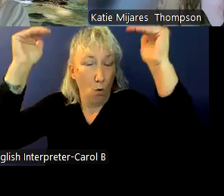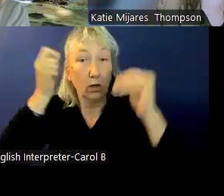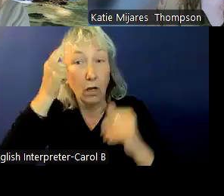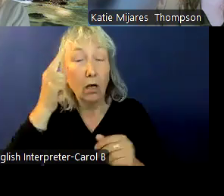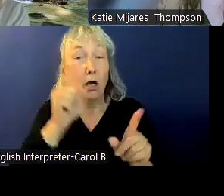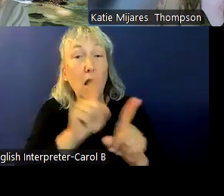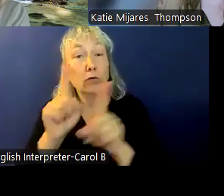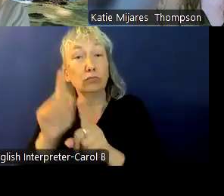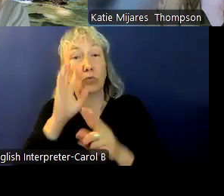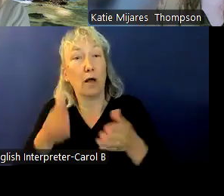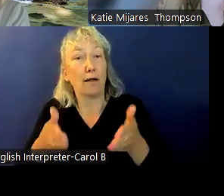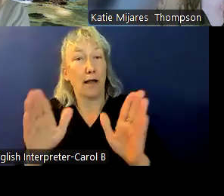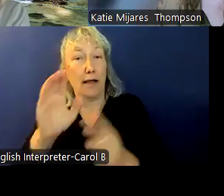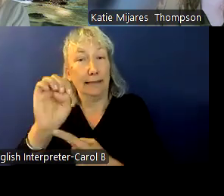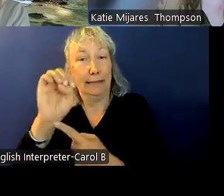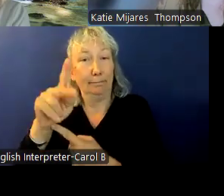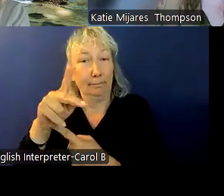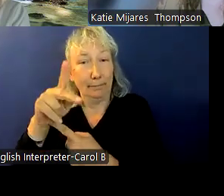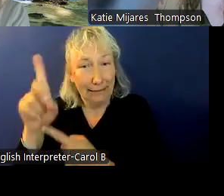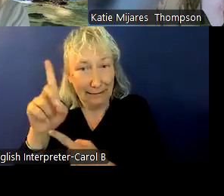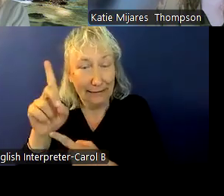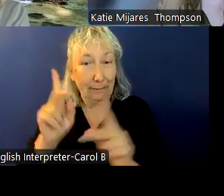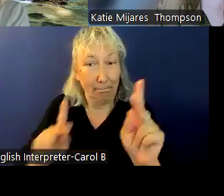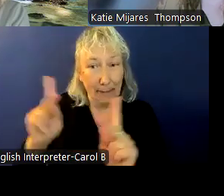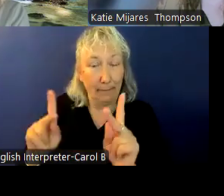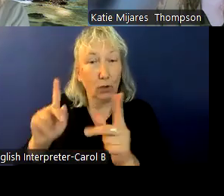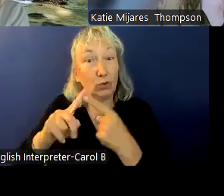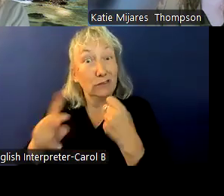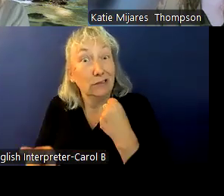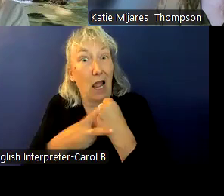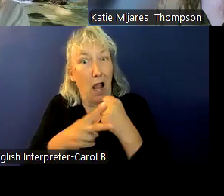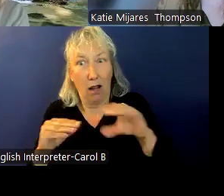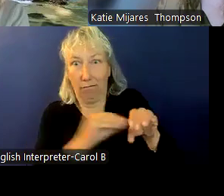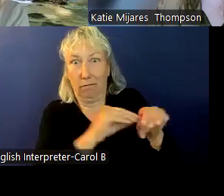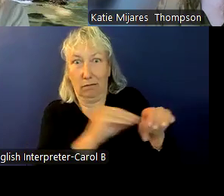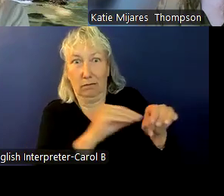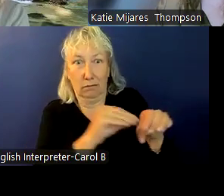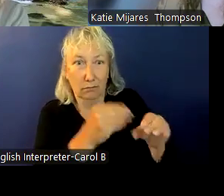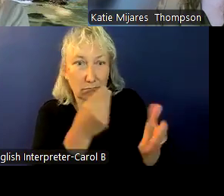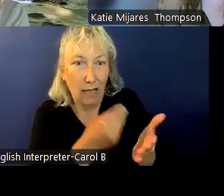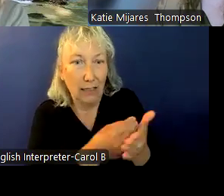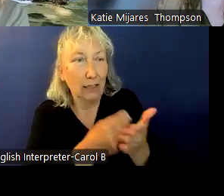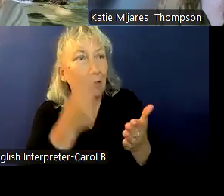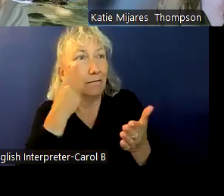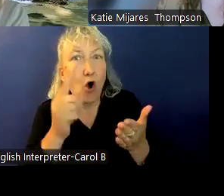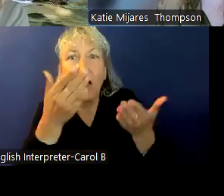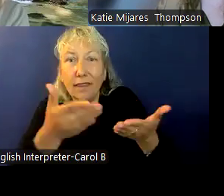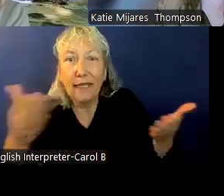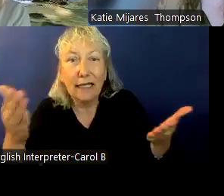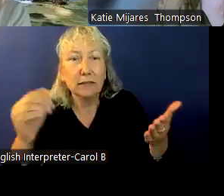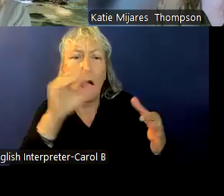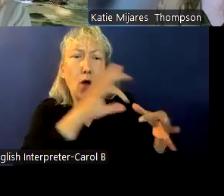allow EPD participants to save for things that's not related to their